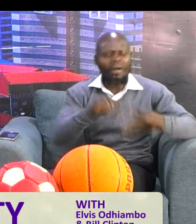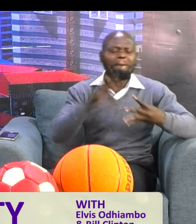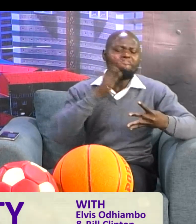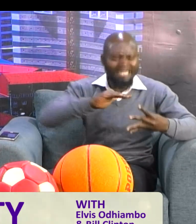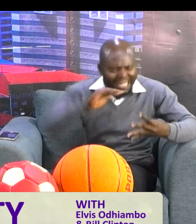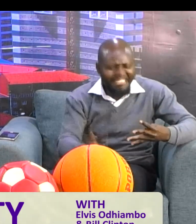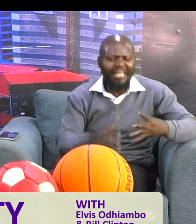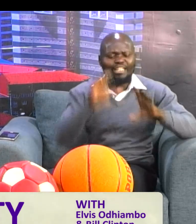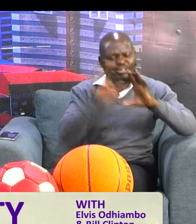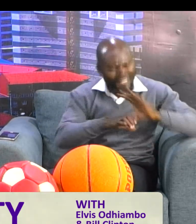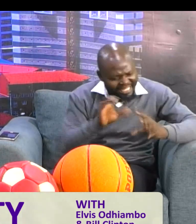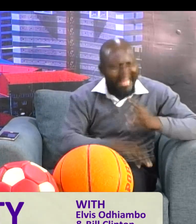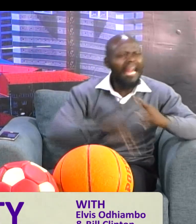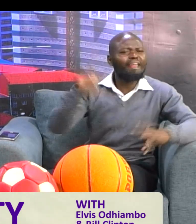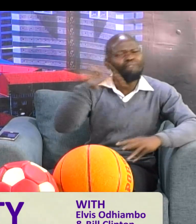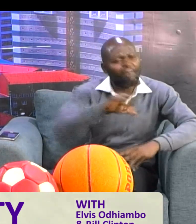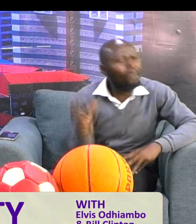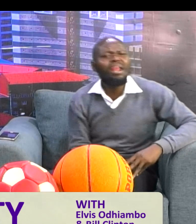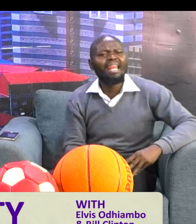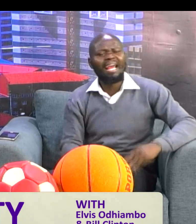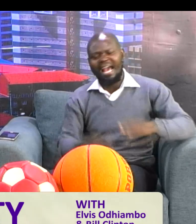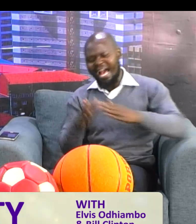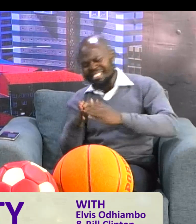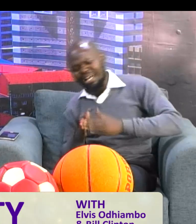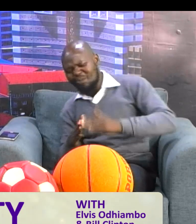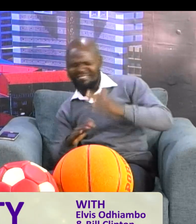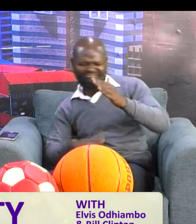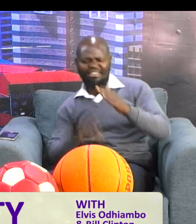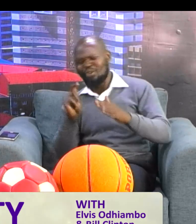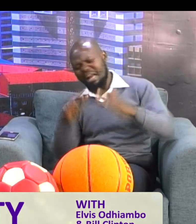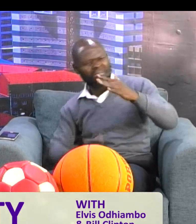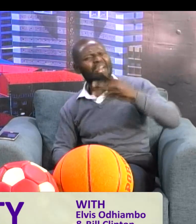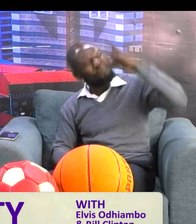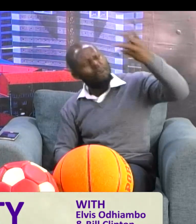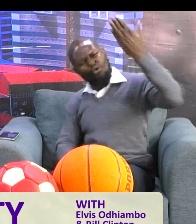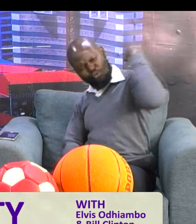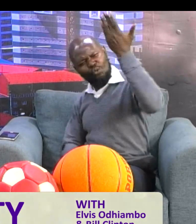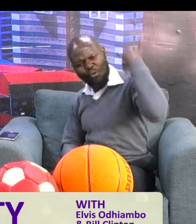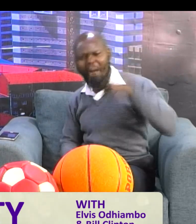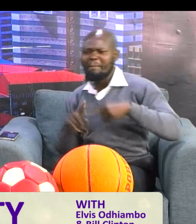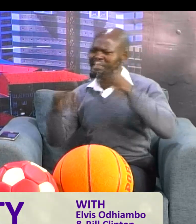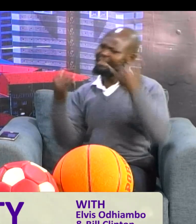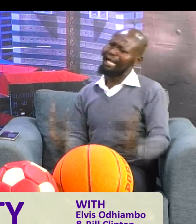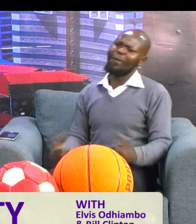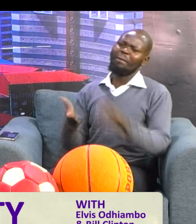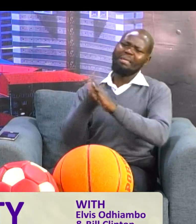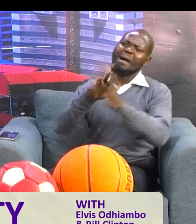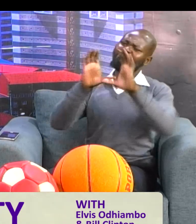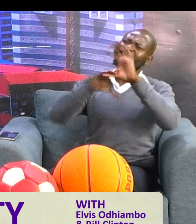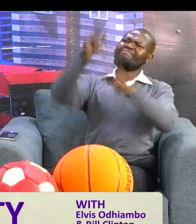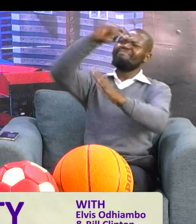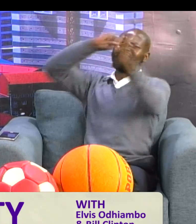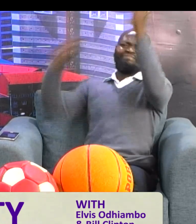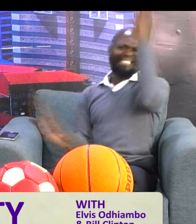was. Right. Number 1, Manchester, Arsenal, Chelsea, Right. Liverpool, Arsenal, Tottenham maybe behind, but